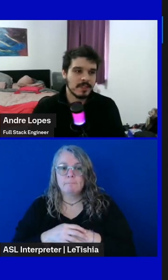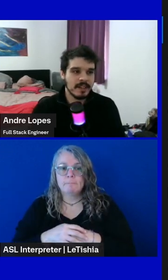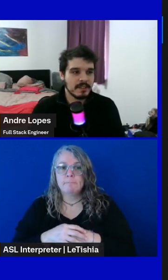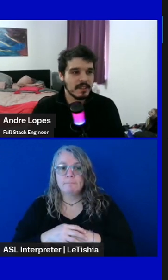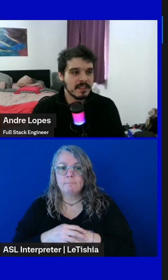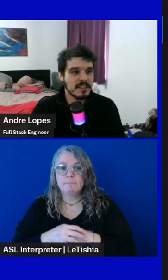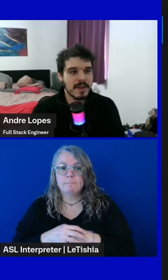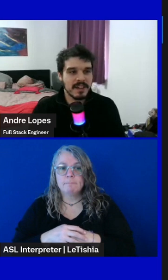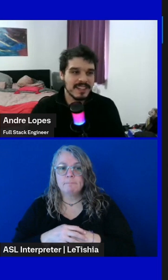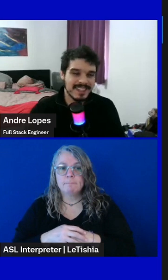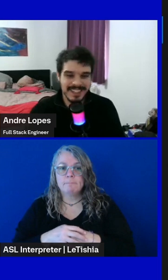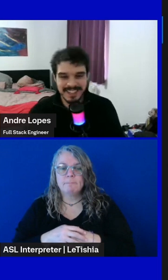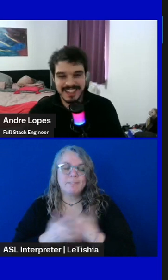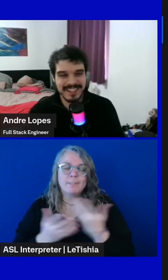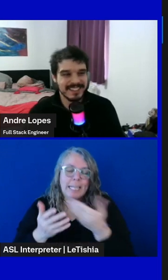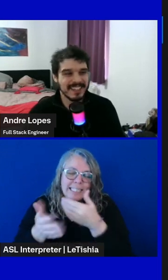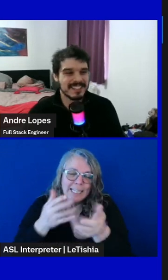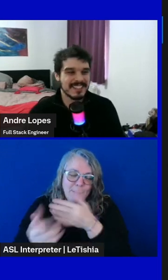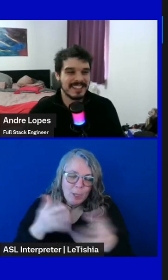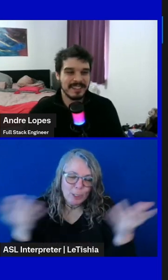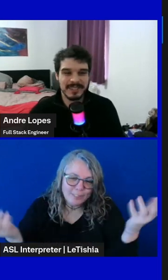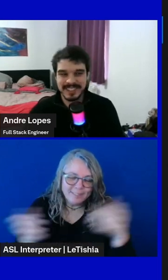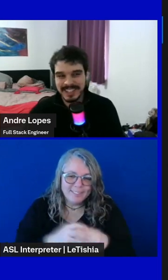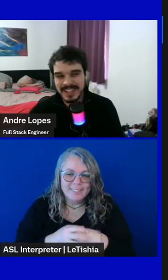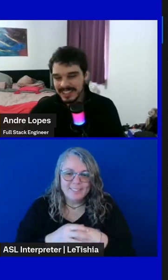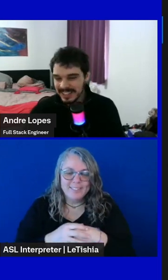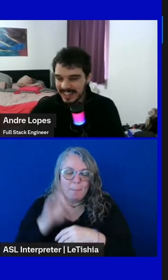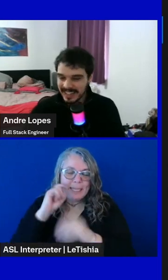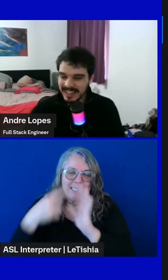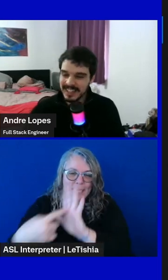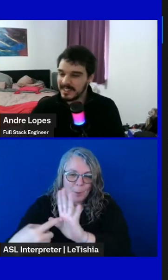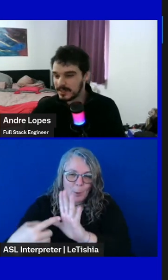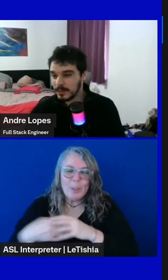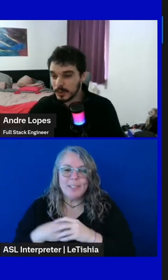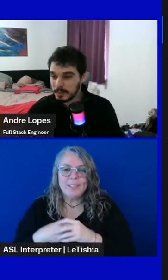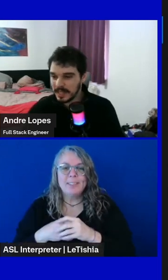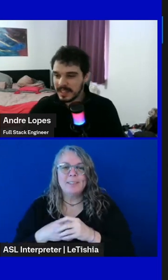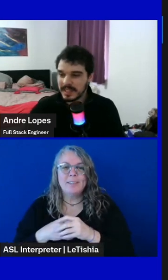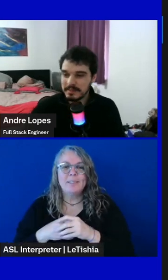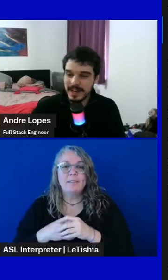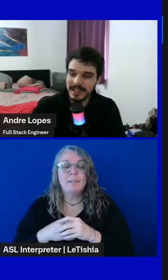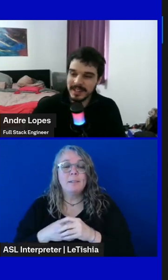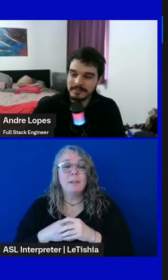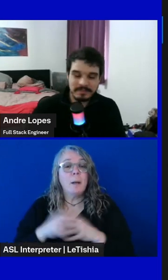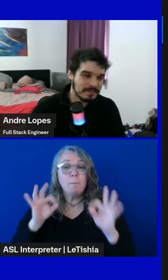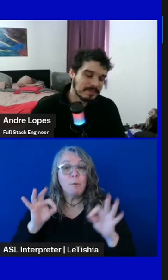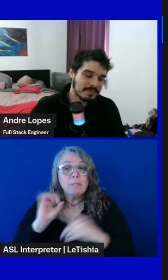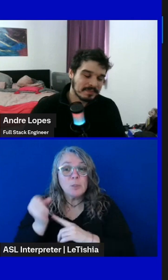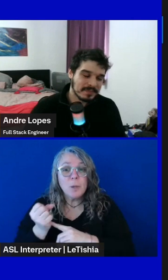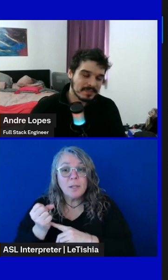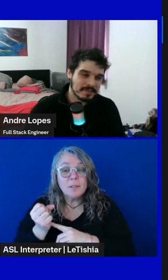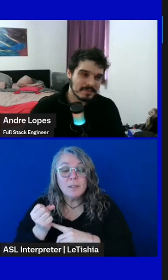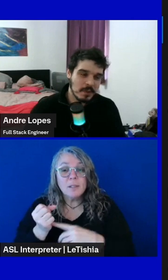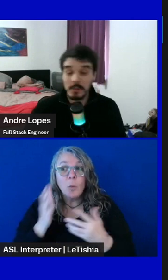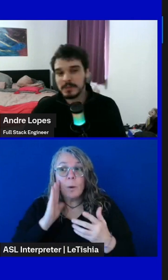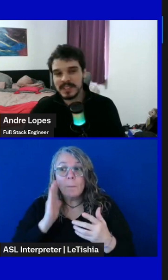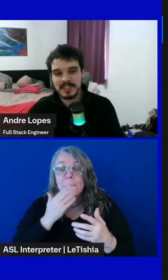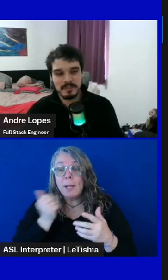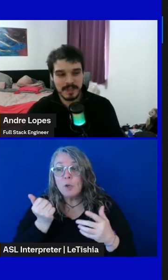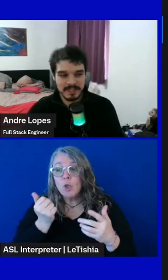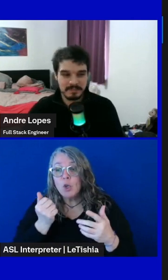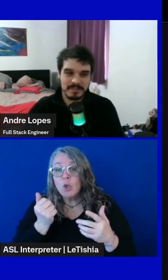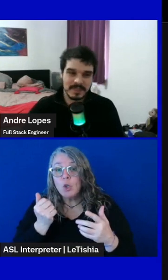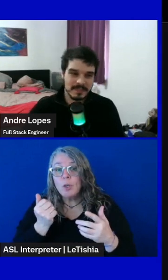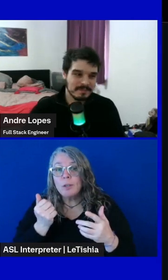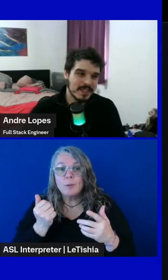first code. Yeah, doesn't matter here as it's a demo. Ideally, it would be a better commit